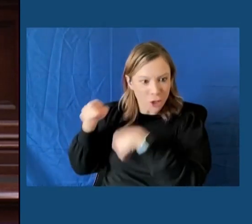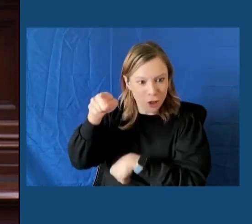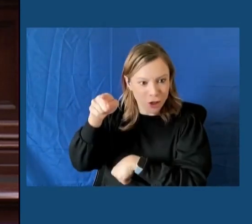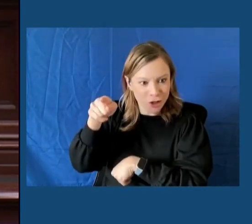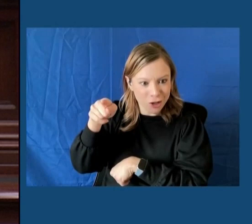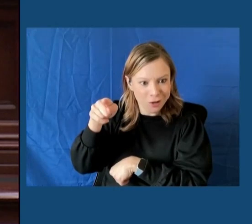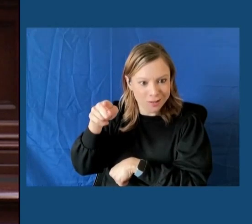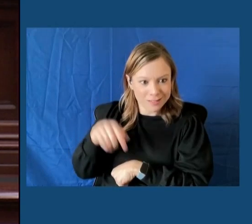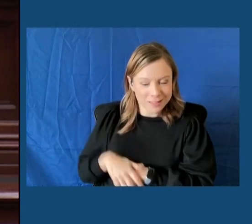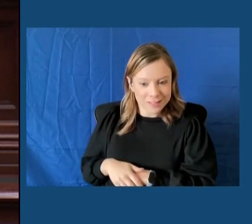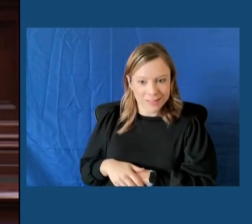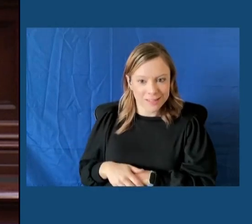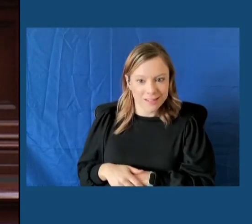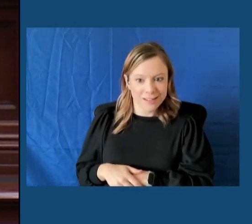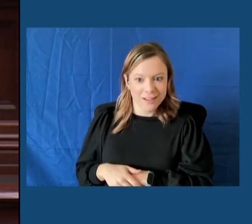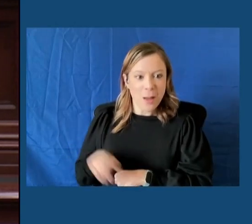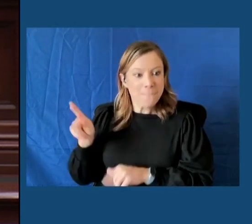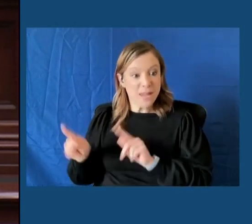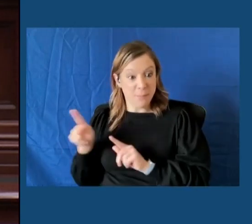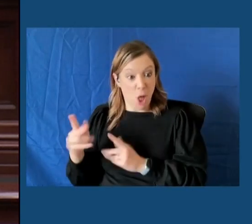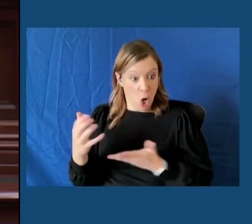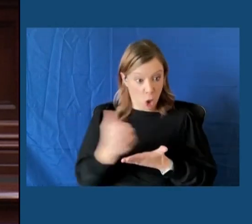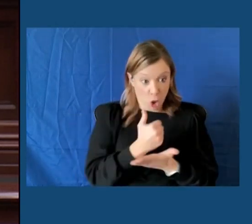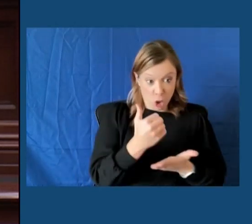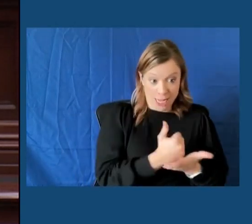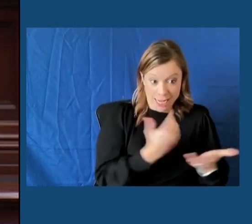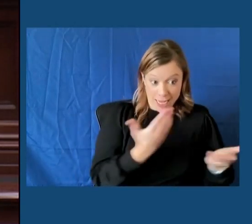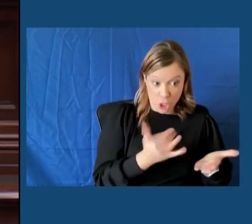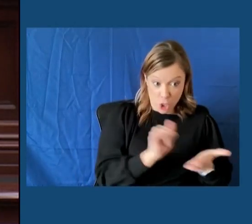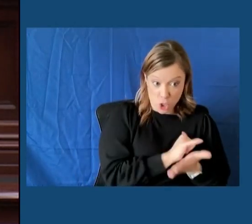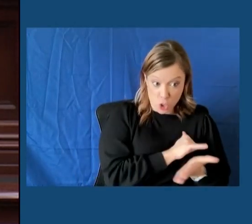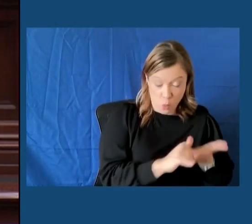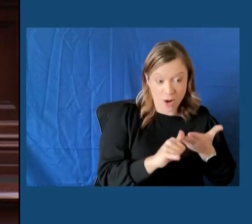People are earning in New York, but living in New Jersey,